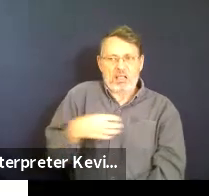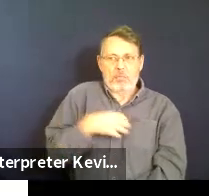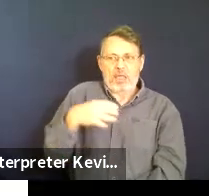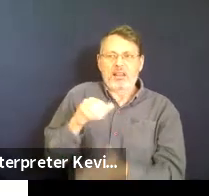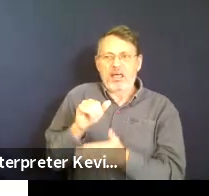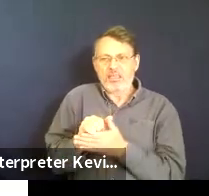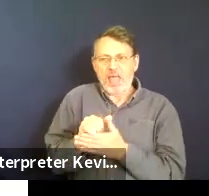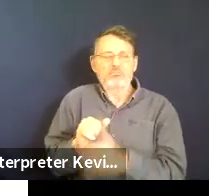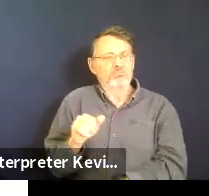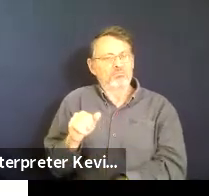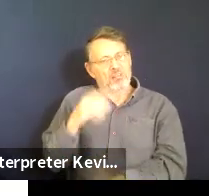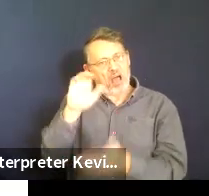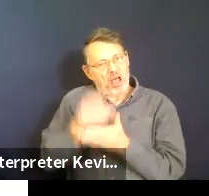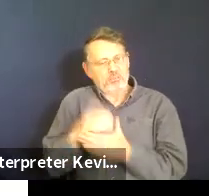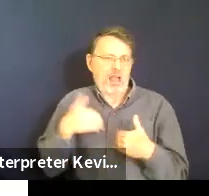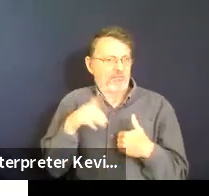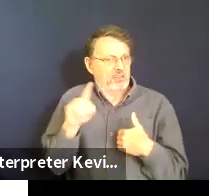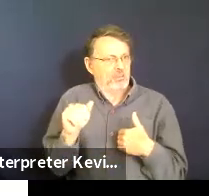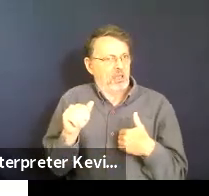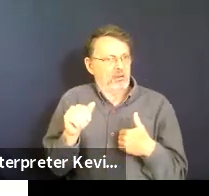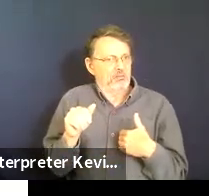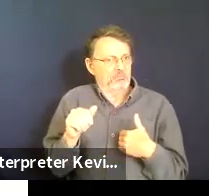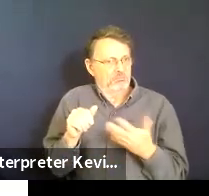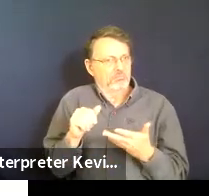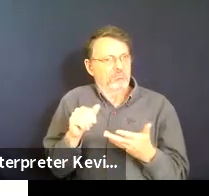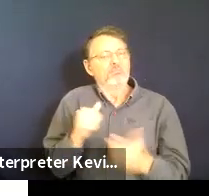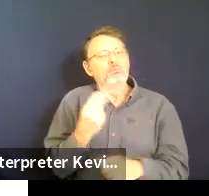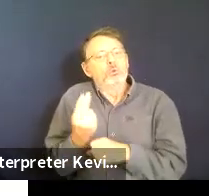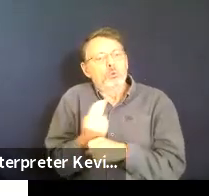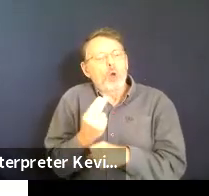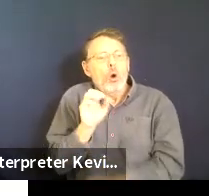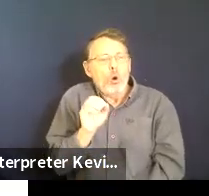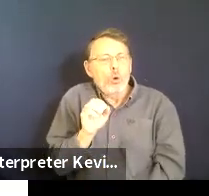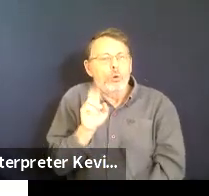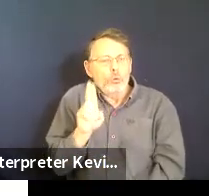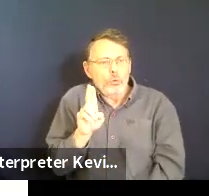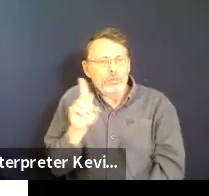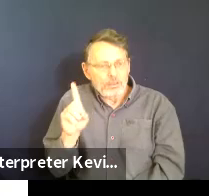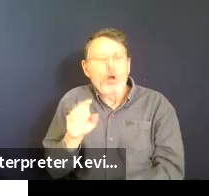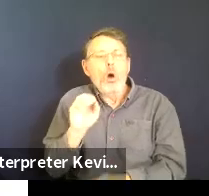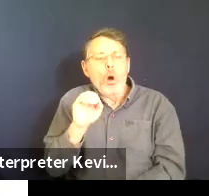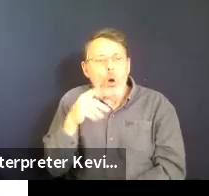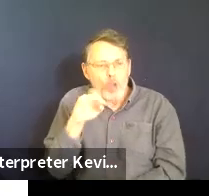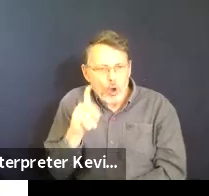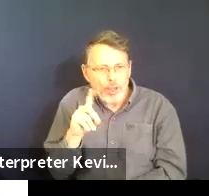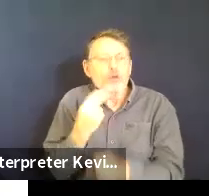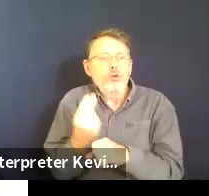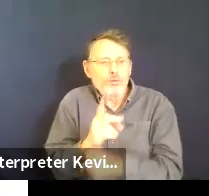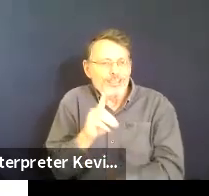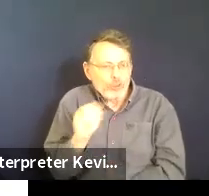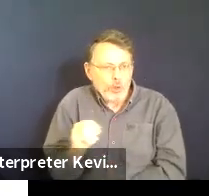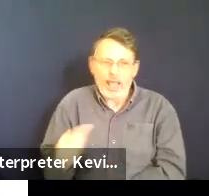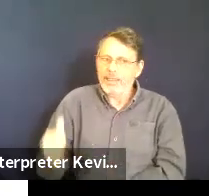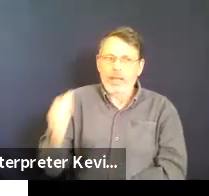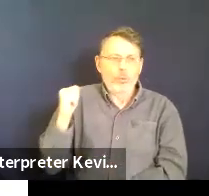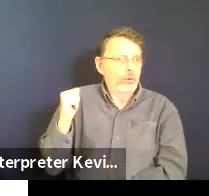husband's disability, specifically opioid use disorder, when it denied their request for placement of their